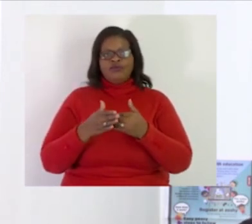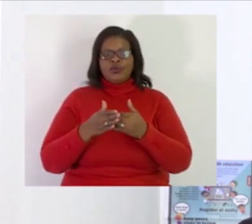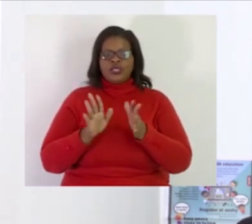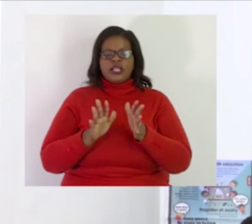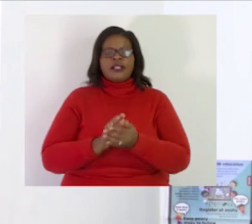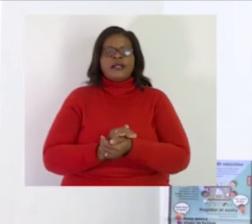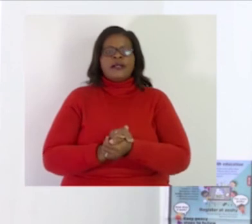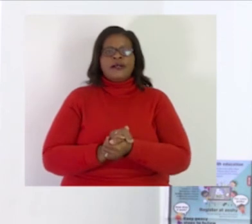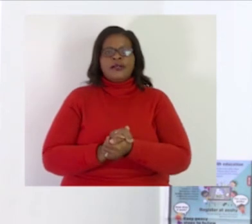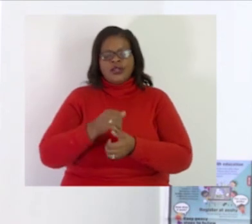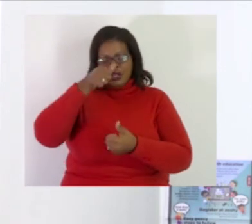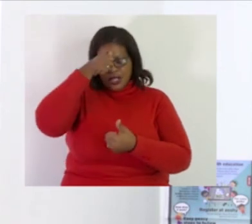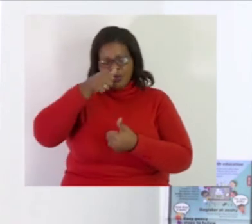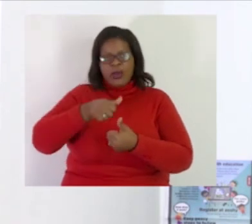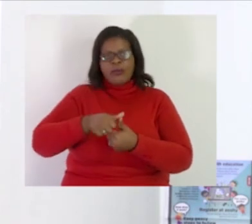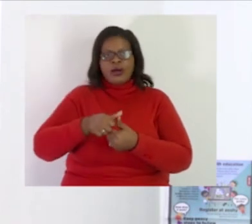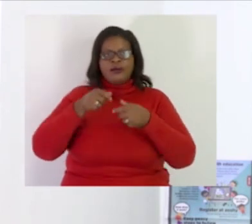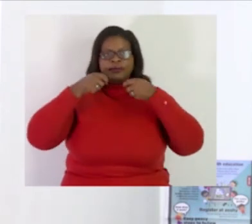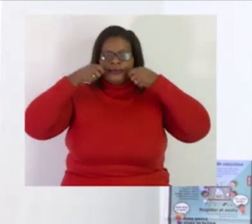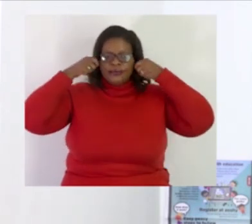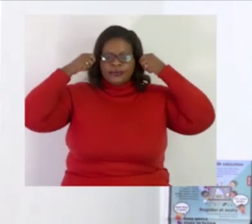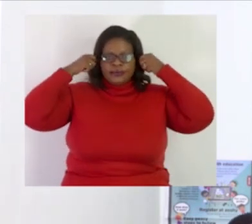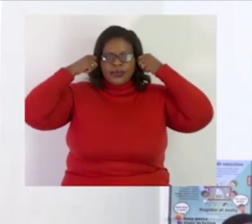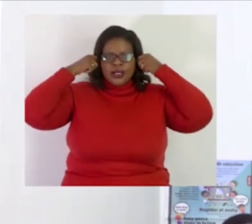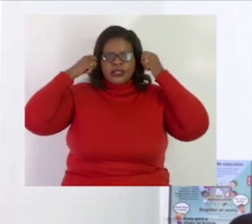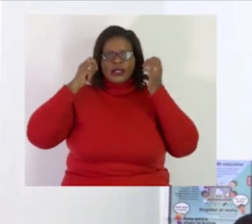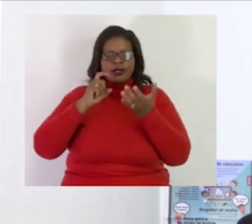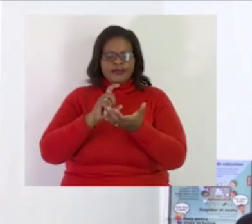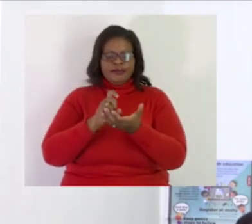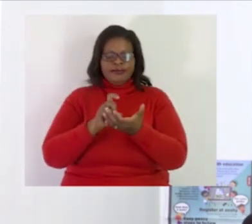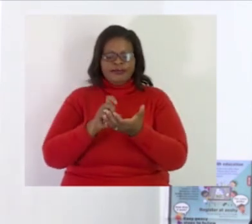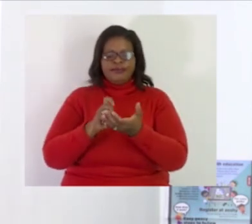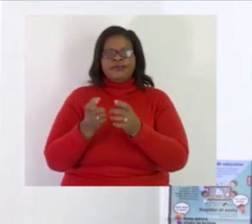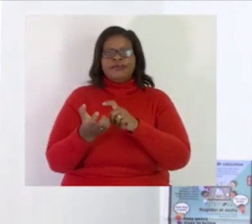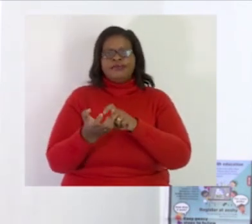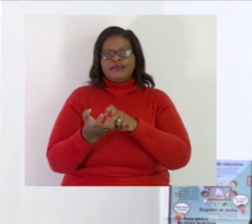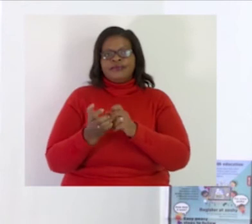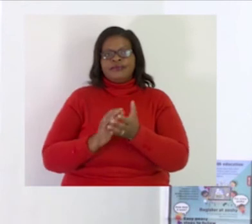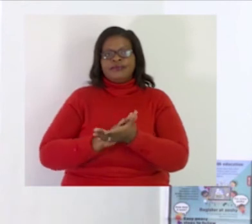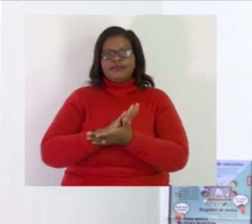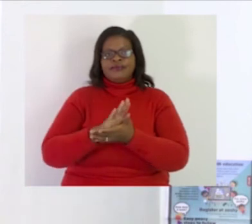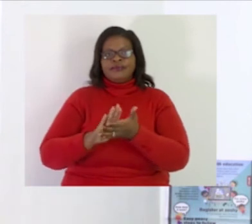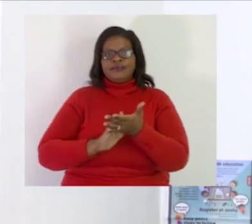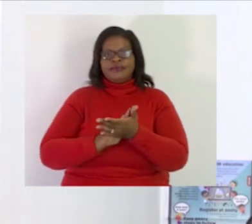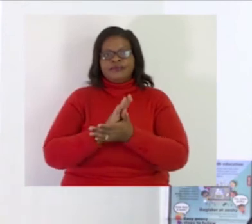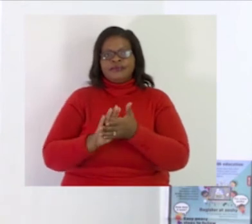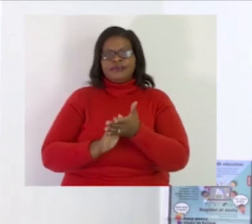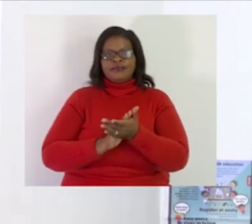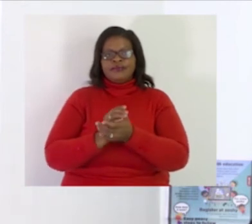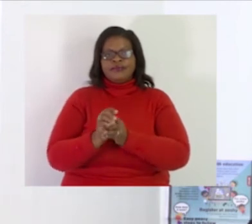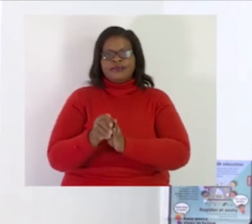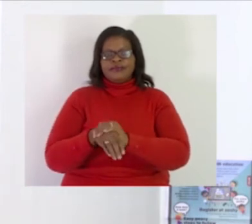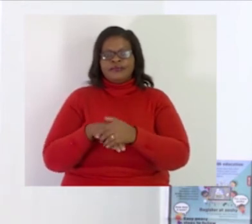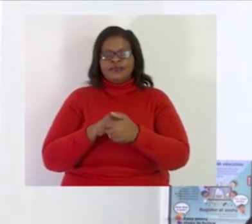us remember to put on our mask, sanitize our hands, make sure all the parts of your hands